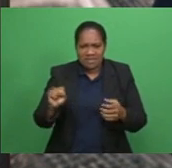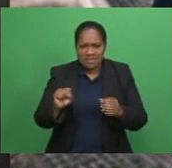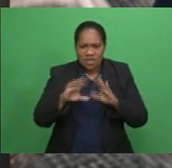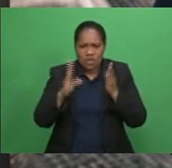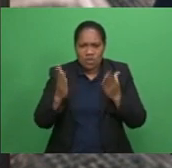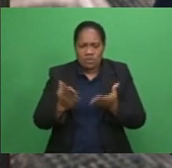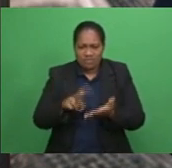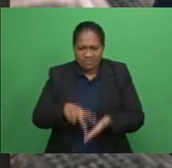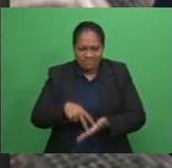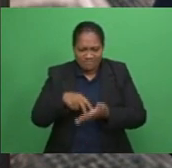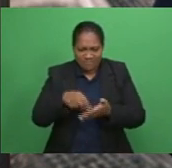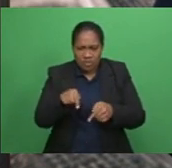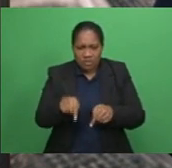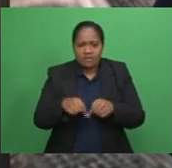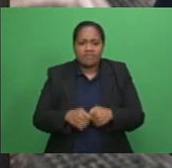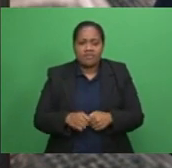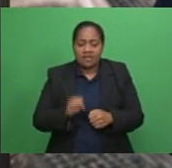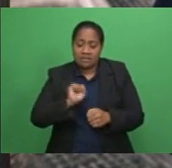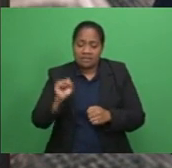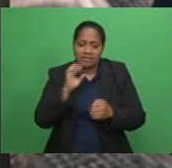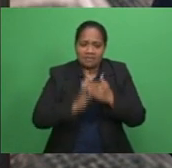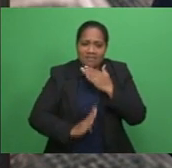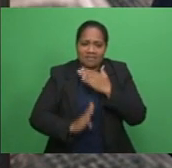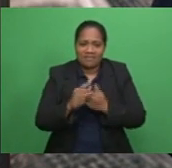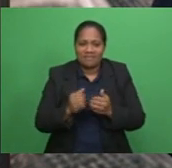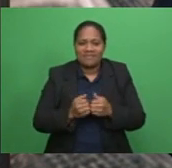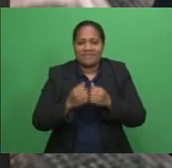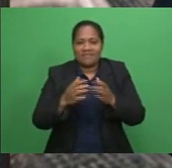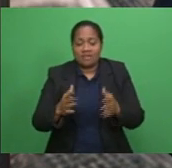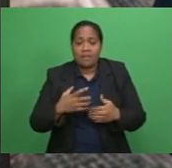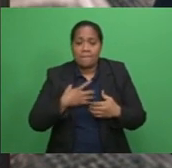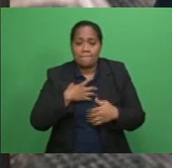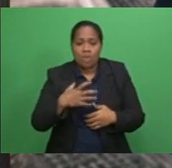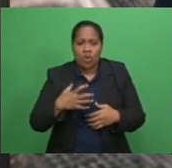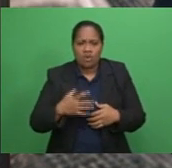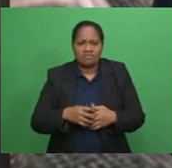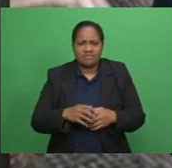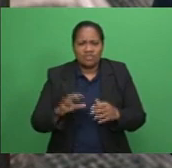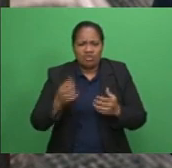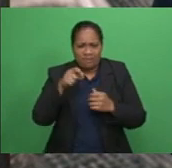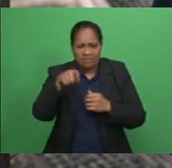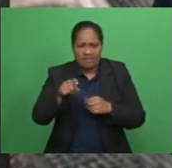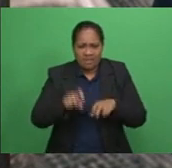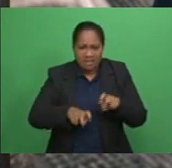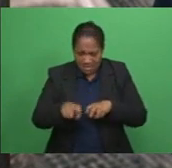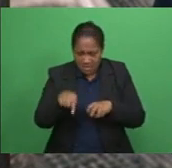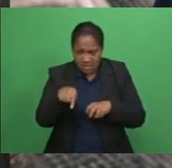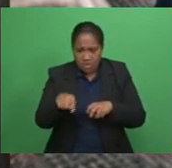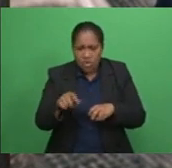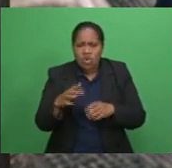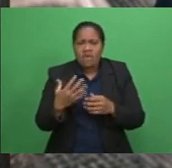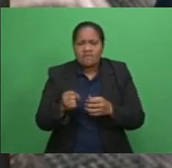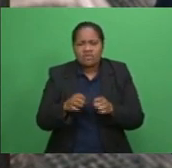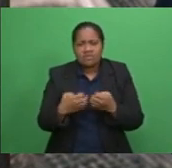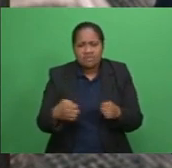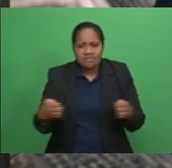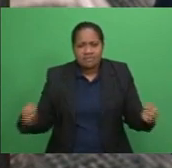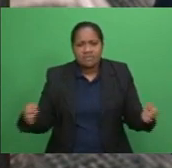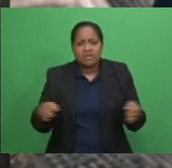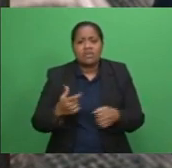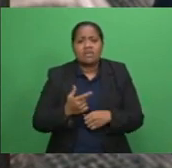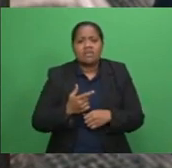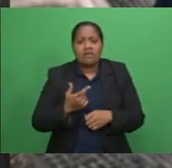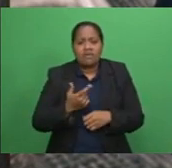beginnings. Now the government is hoping to harness more champion athletes with the donation of training equipment to the Ovalau Sports